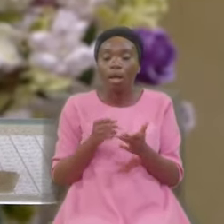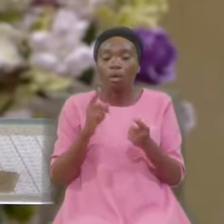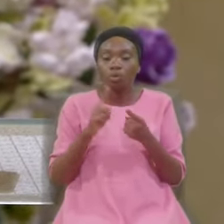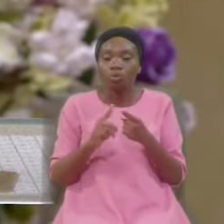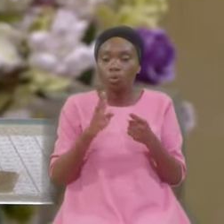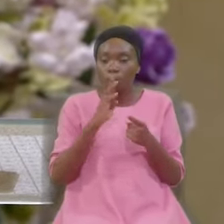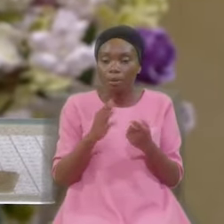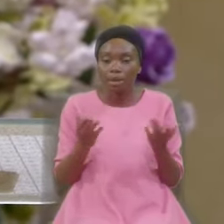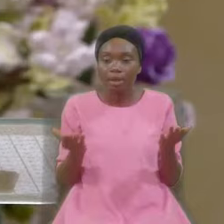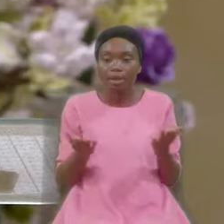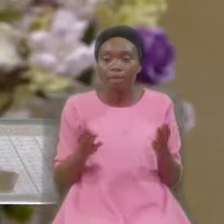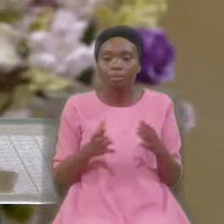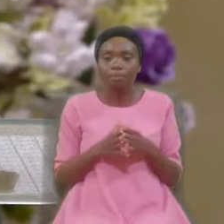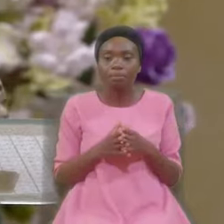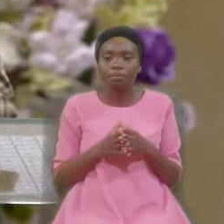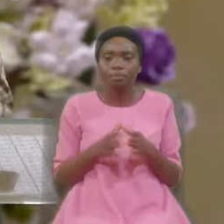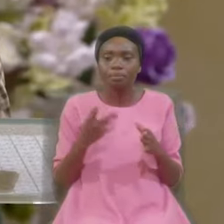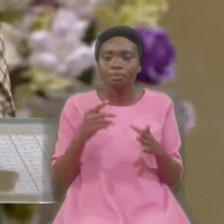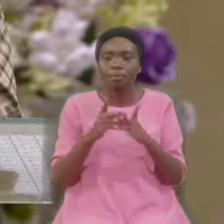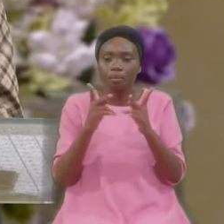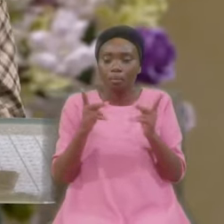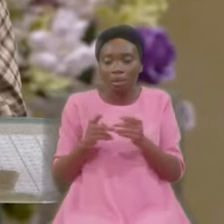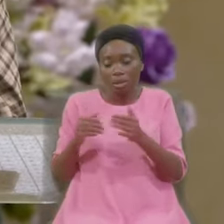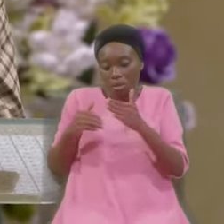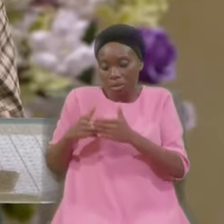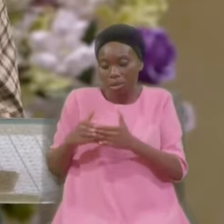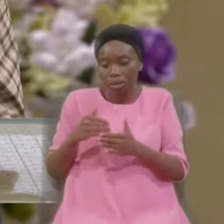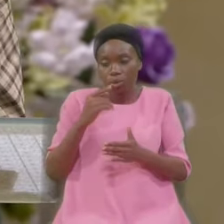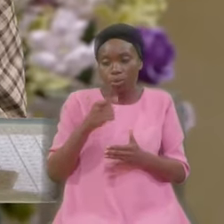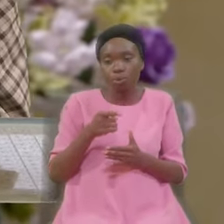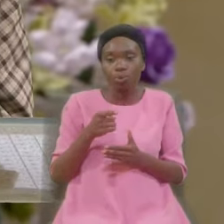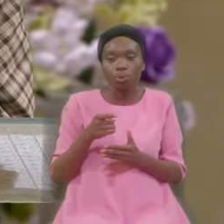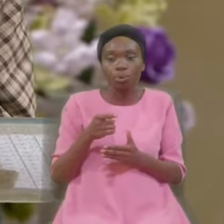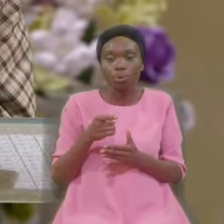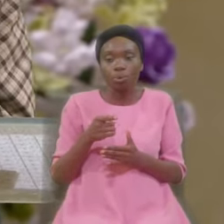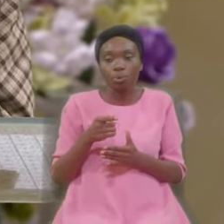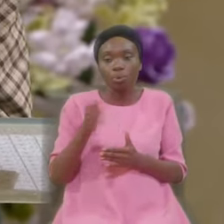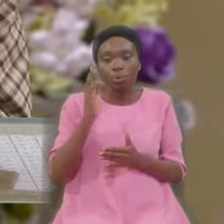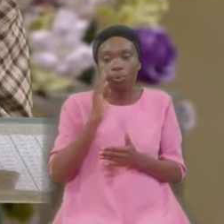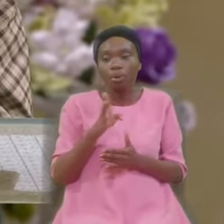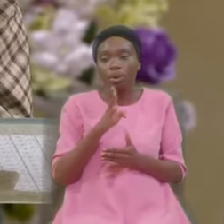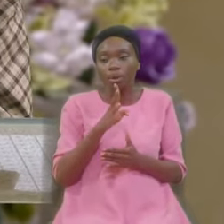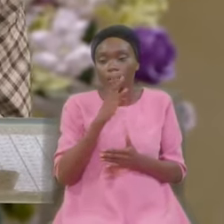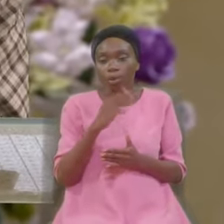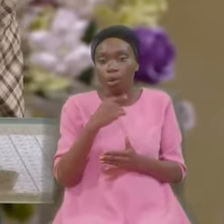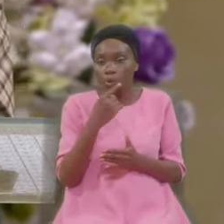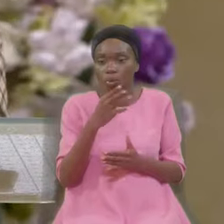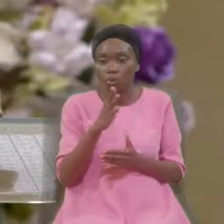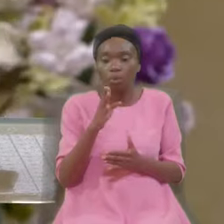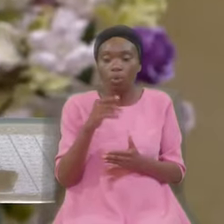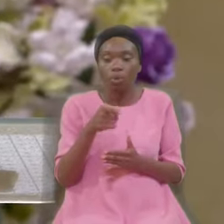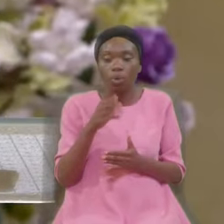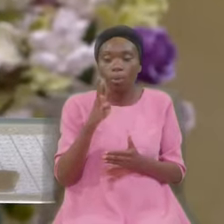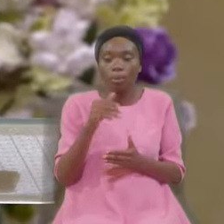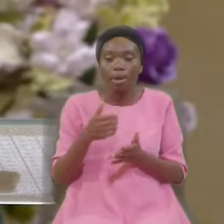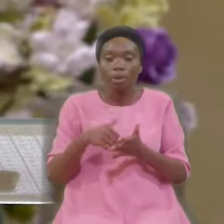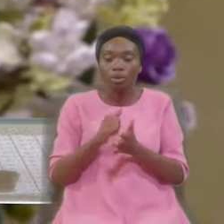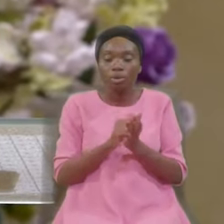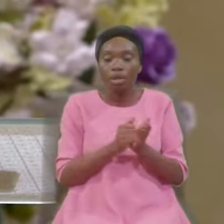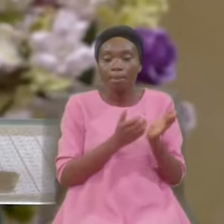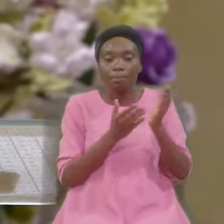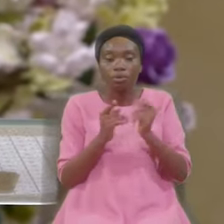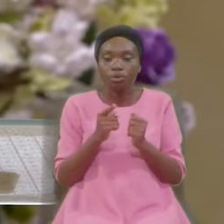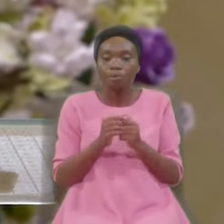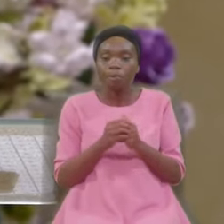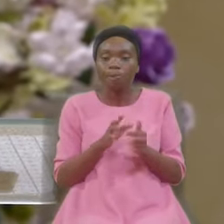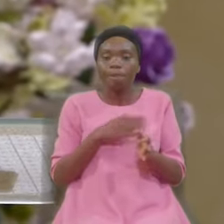here. The location close to you will be told you by those who brought you.